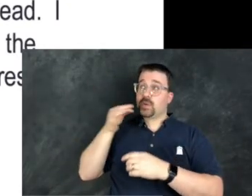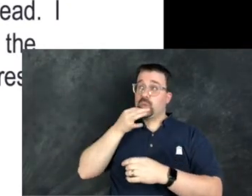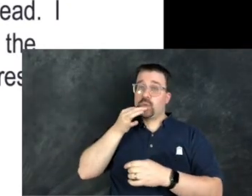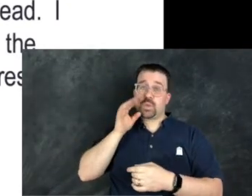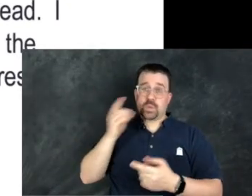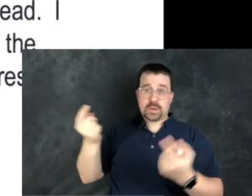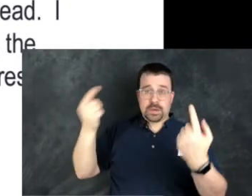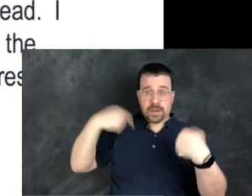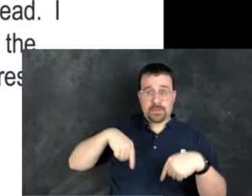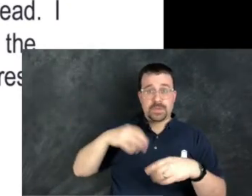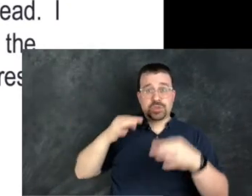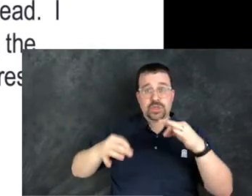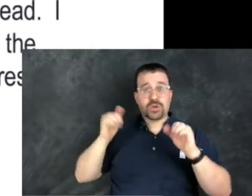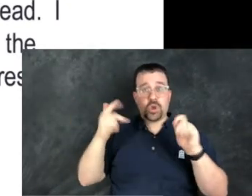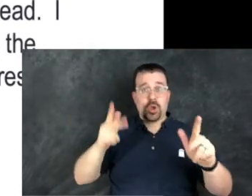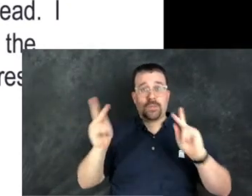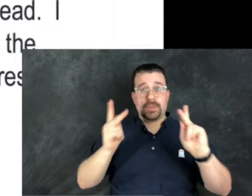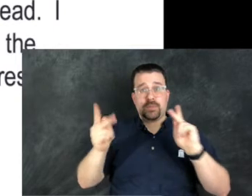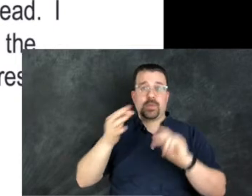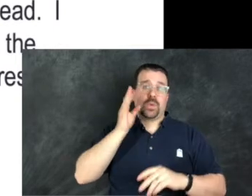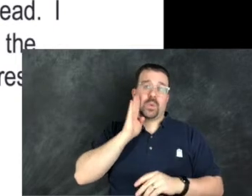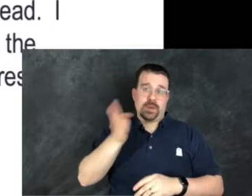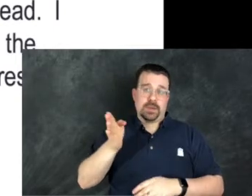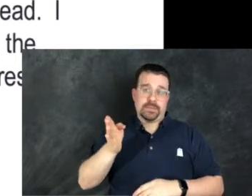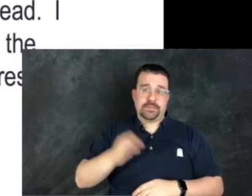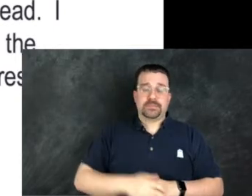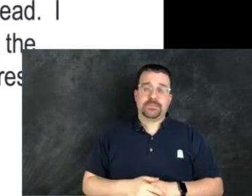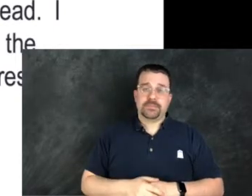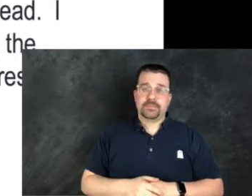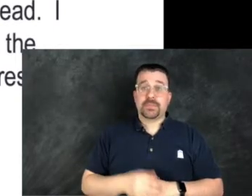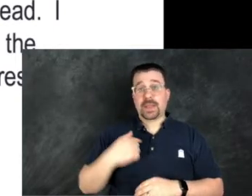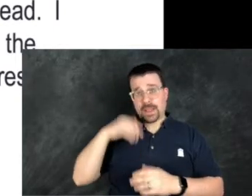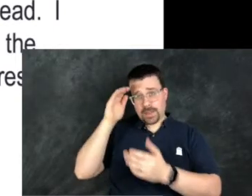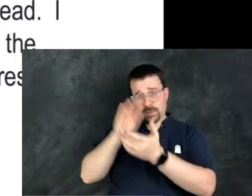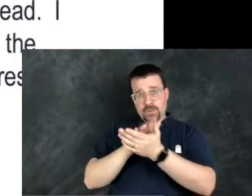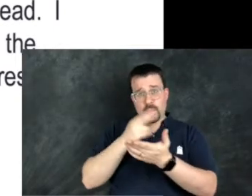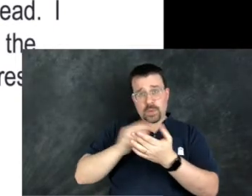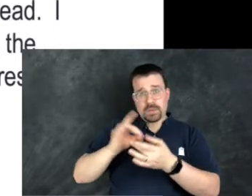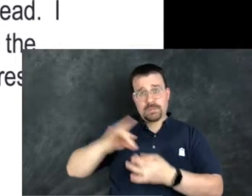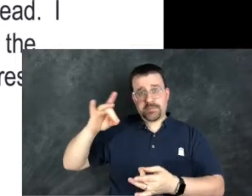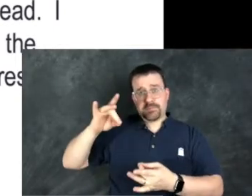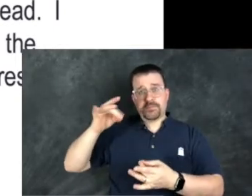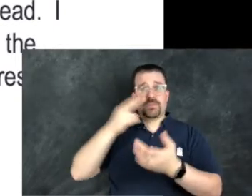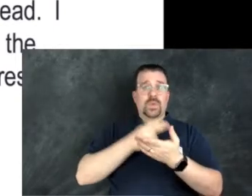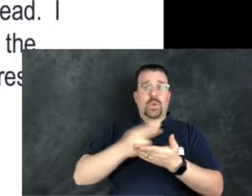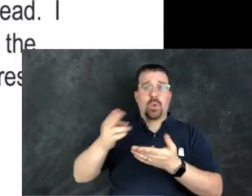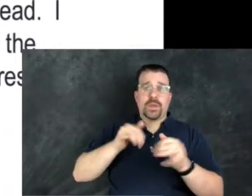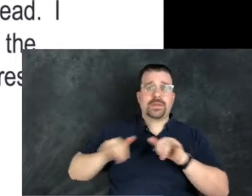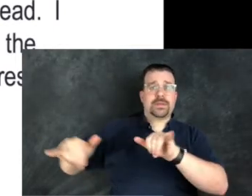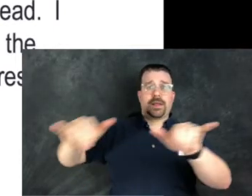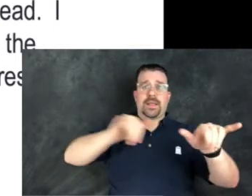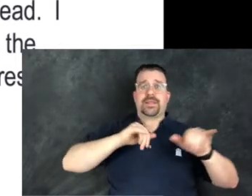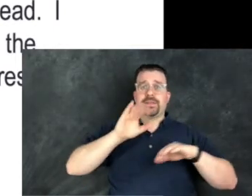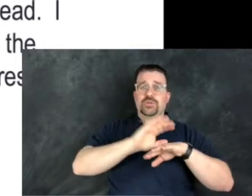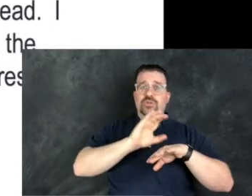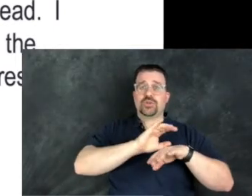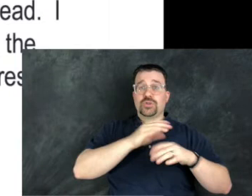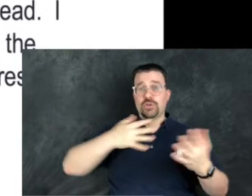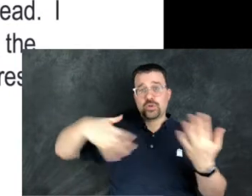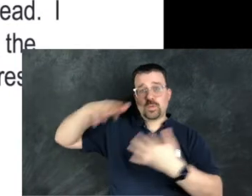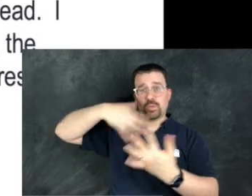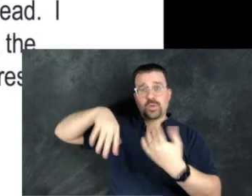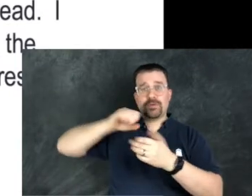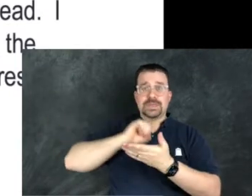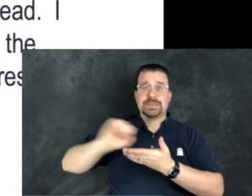he shall come to judge the quick and the dead. I believe in the Holy Spirit, the Holy Catholic Church, the communion